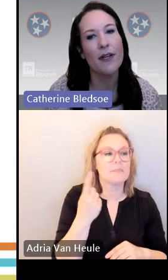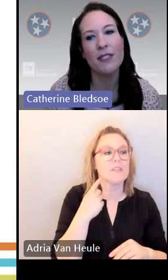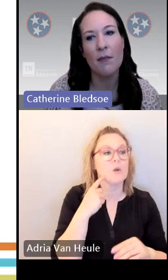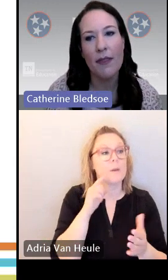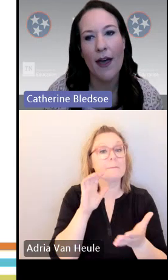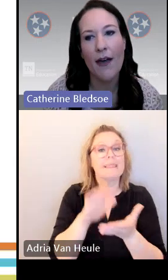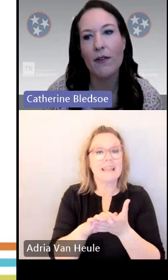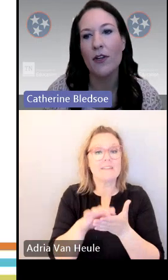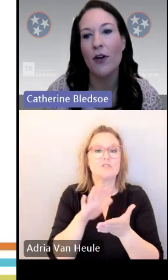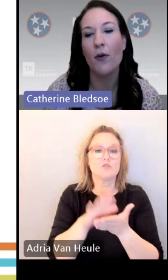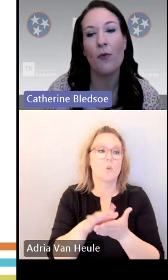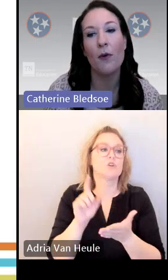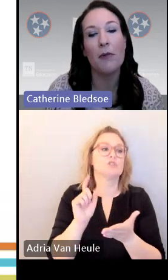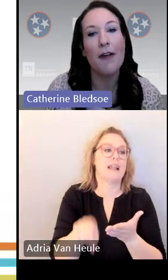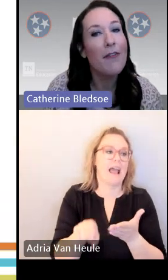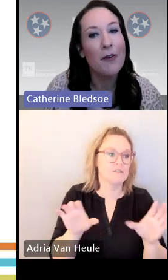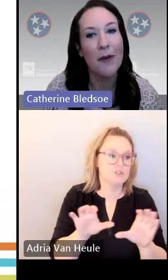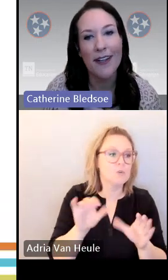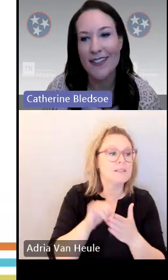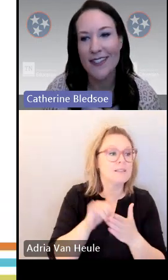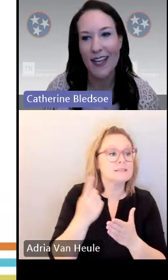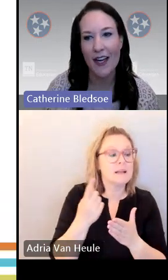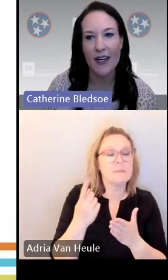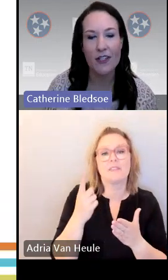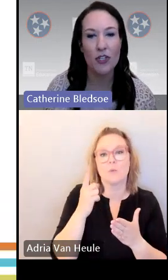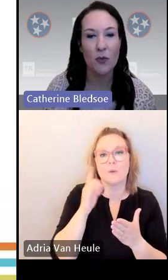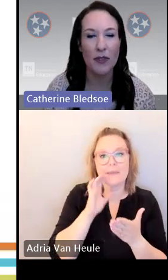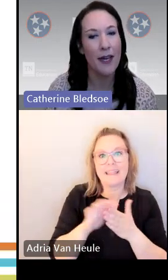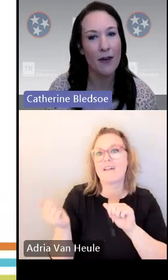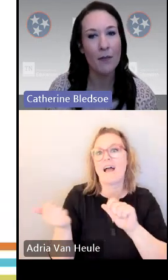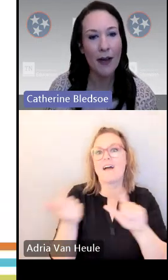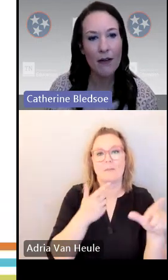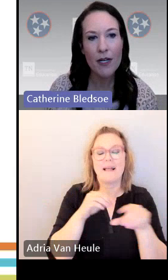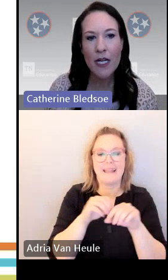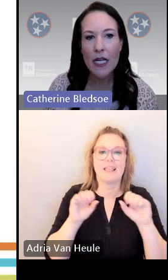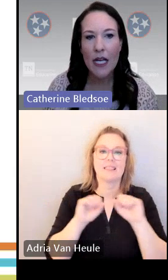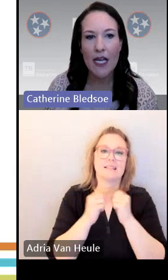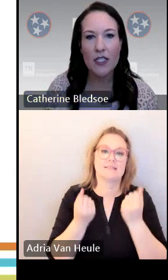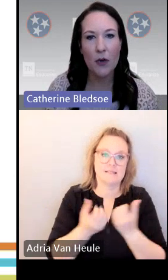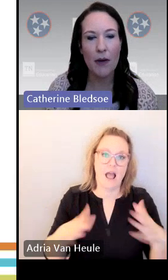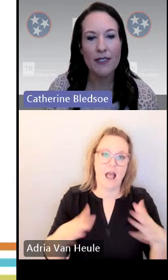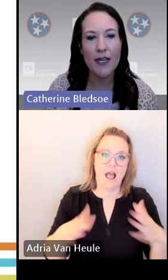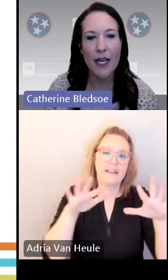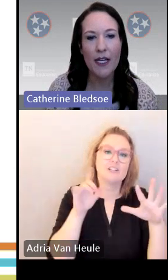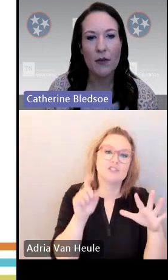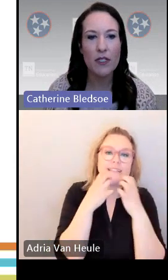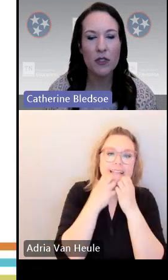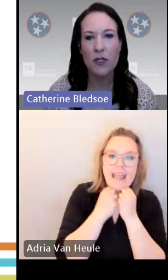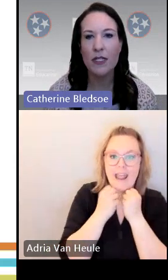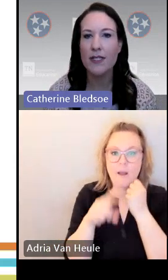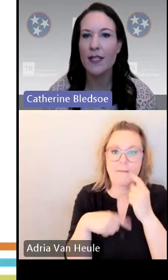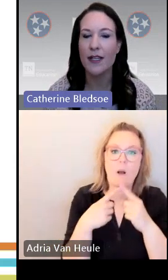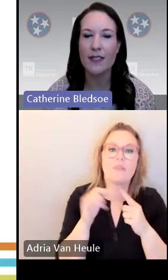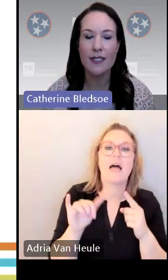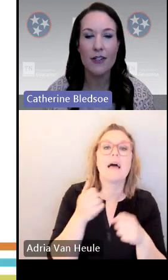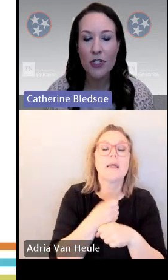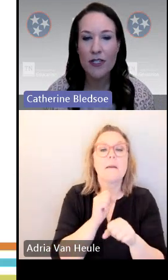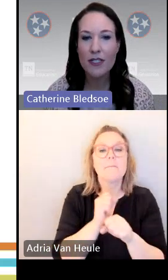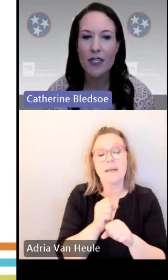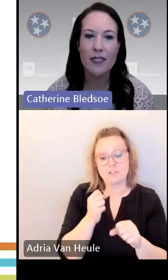to do. It's something that, we believe everyone in society should really care about. And so by dedicating resources